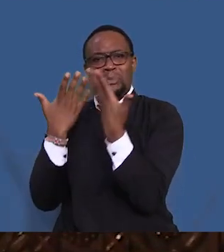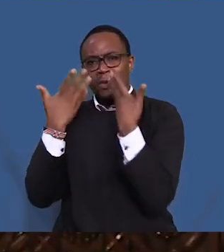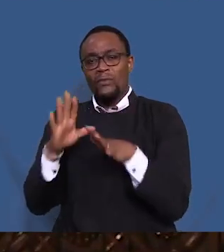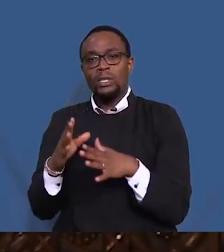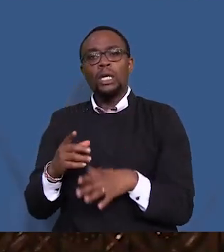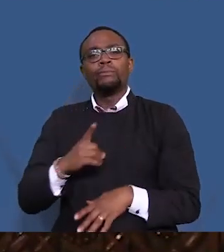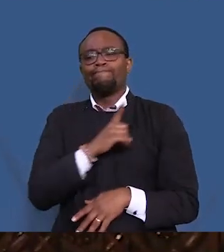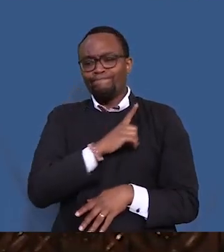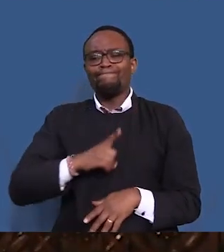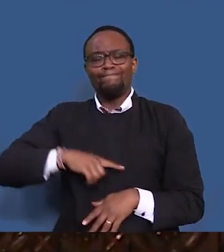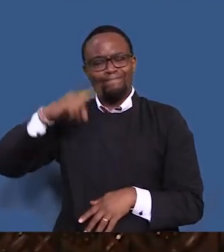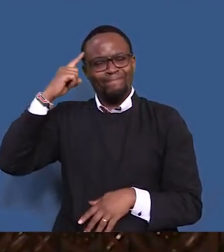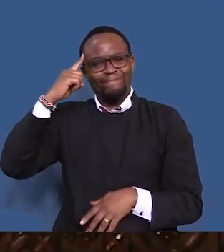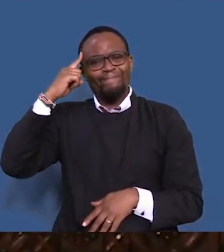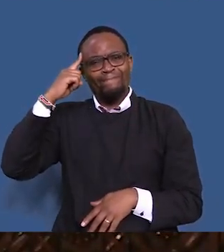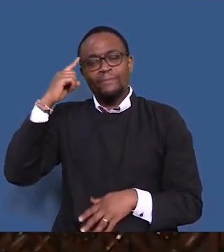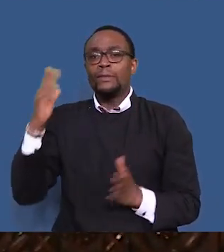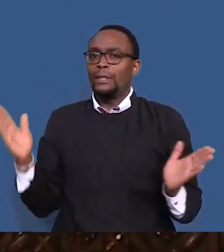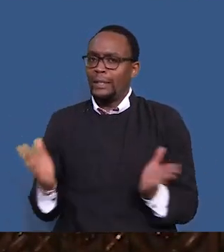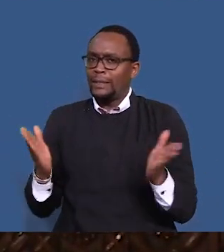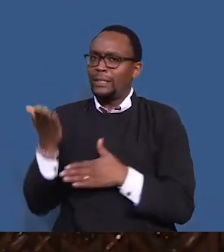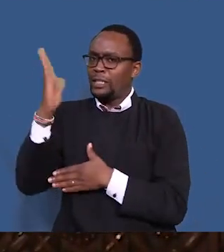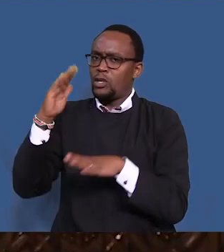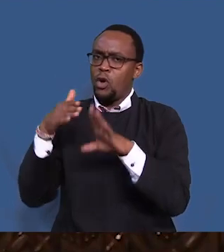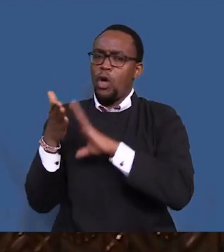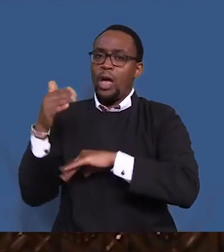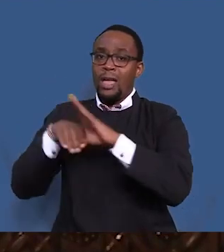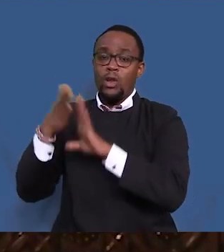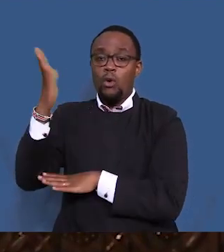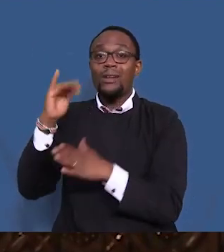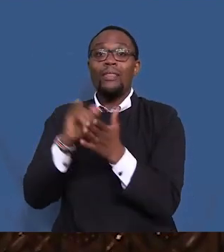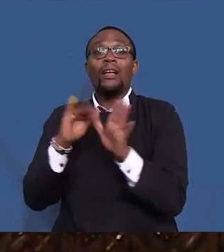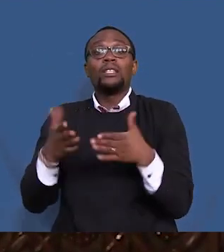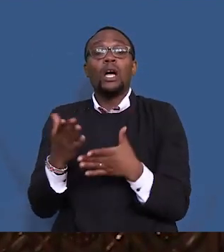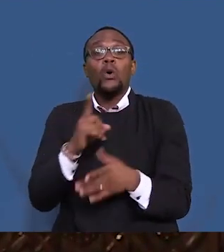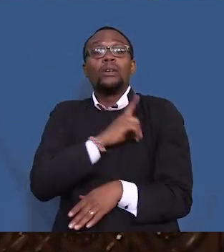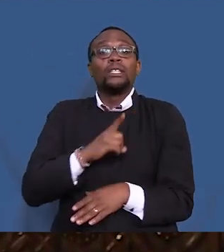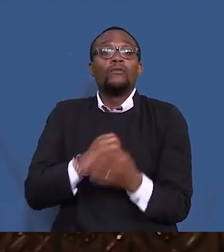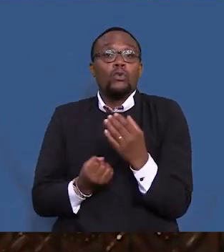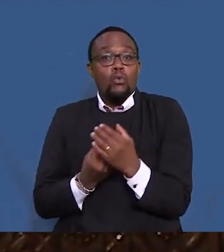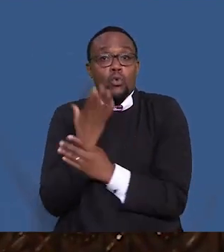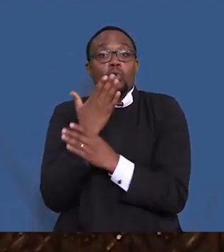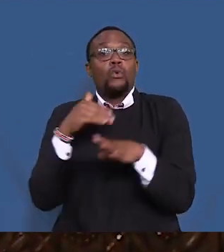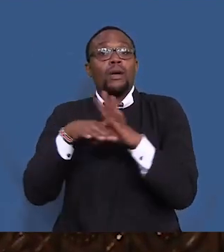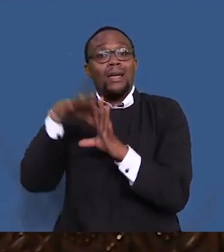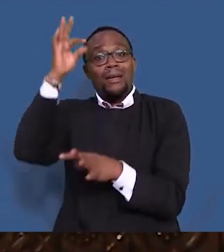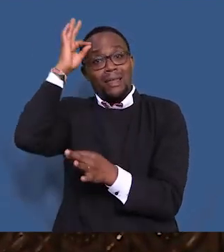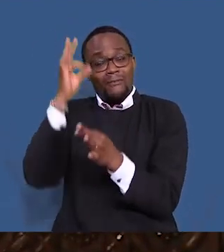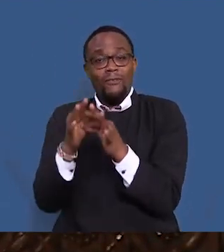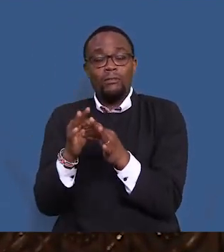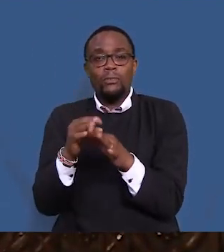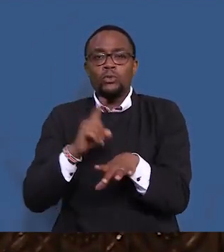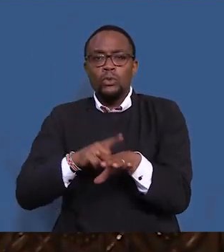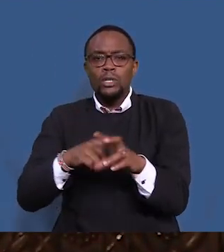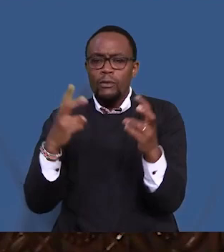encouraged himself in the Lord his God. And that's how David grew in the faith. So, my viewers, as